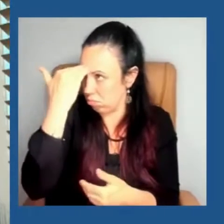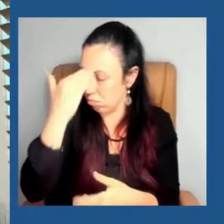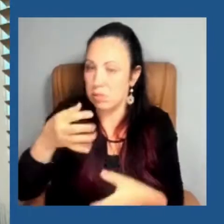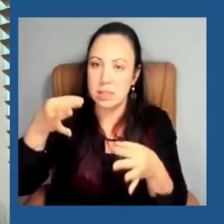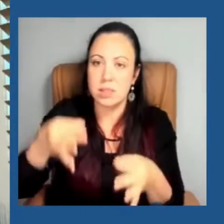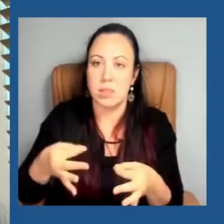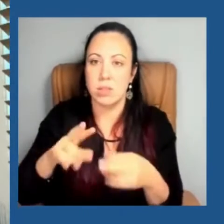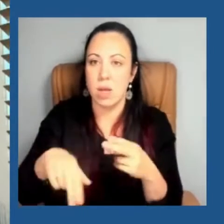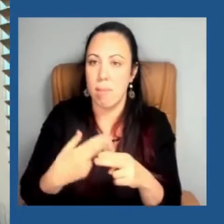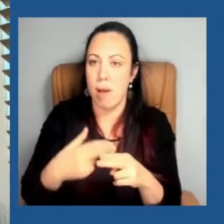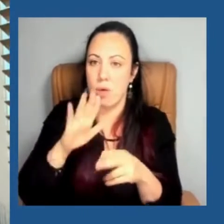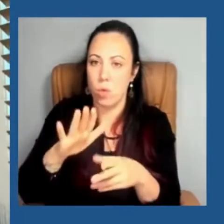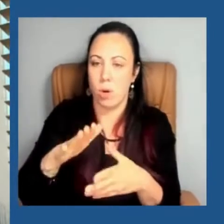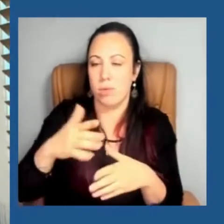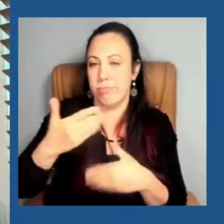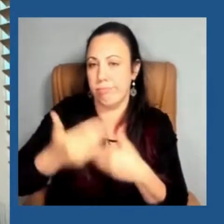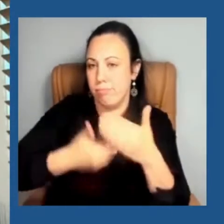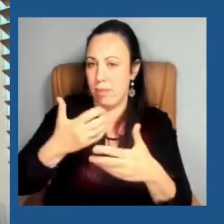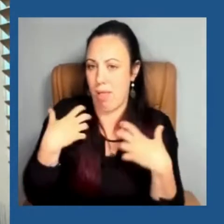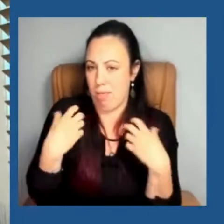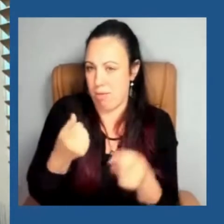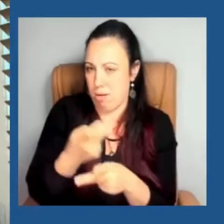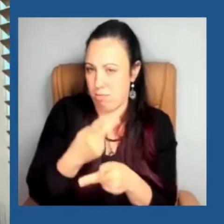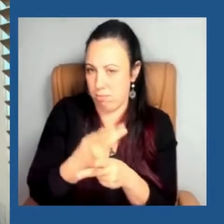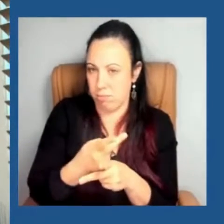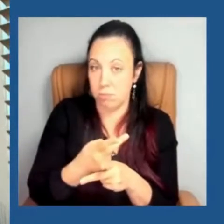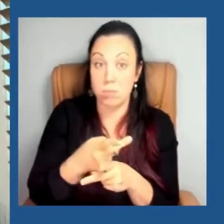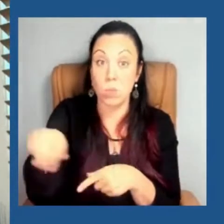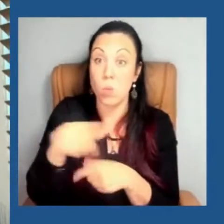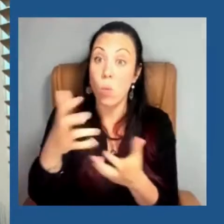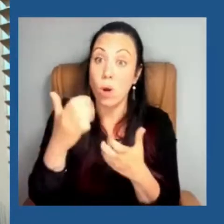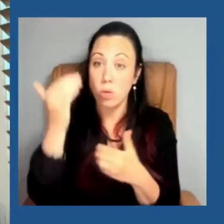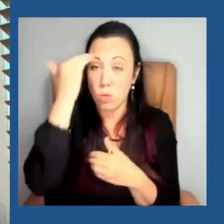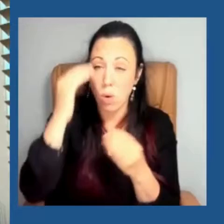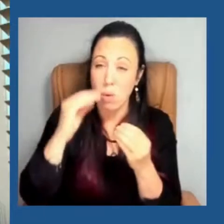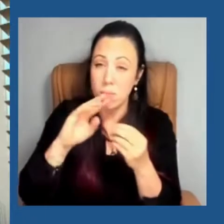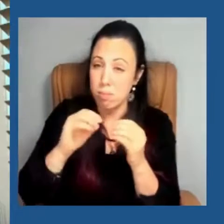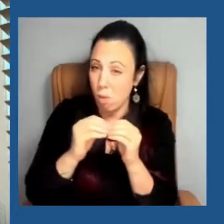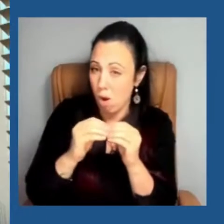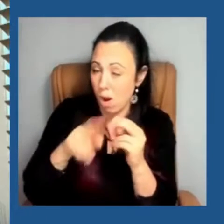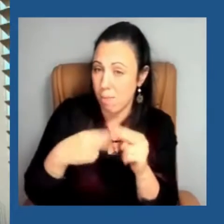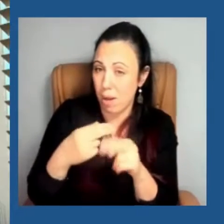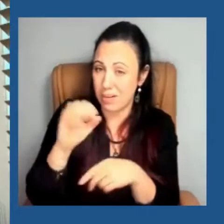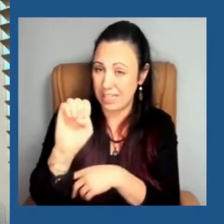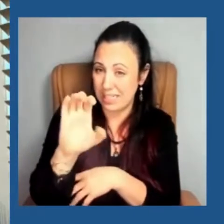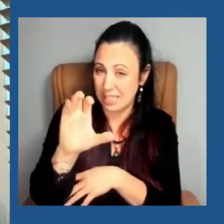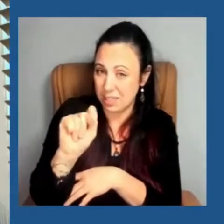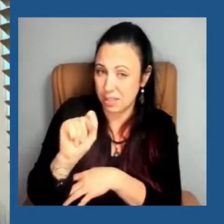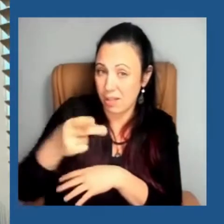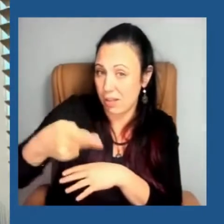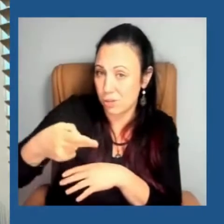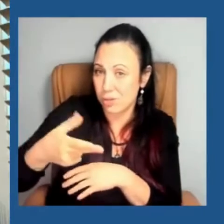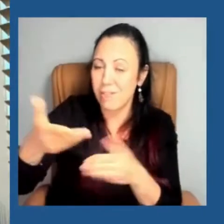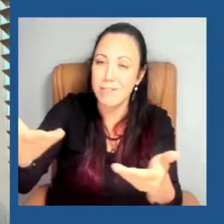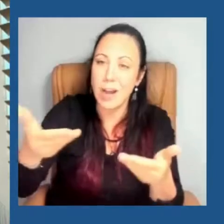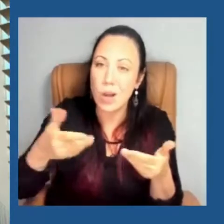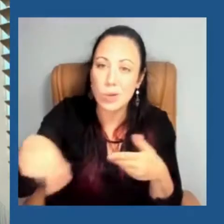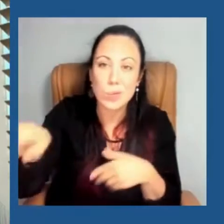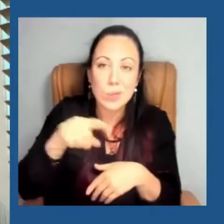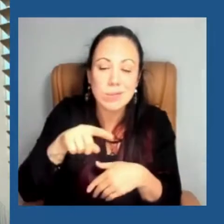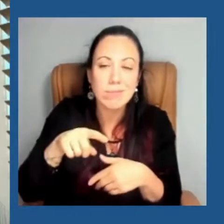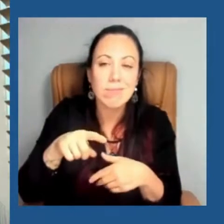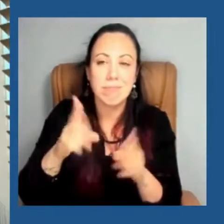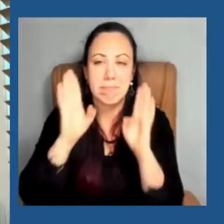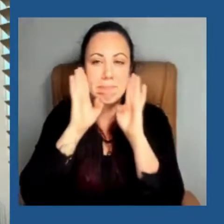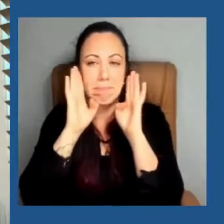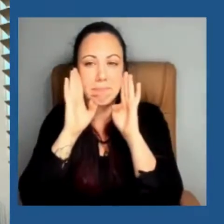healthcare. If you're interested in learning more about ECT and its history, we invite you to listen to